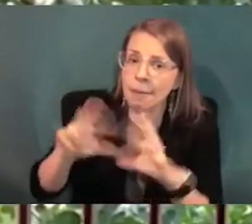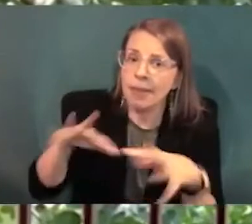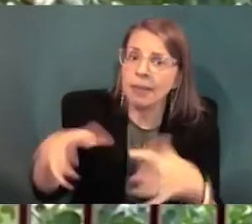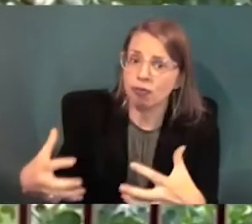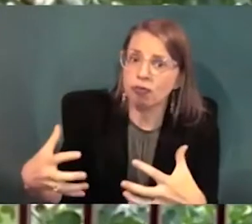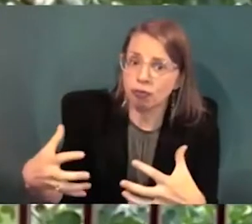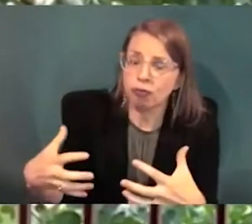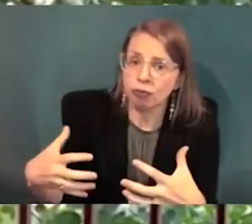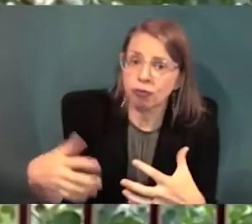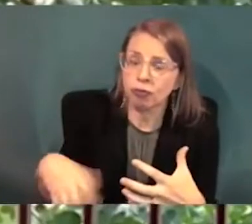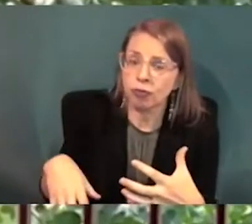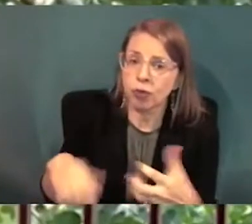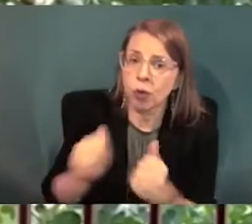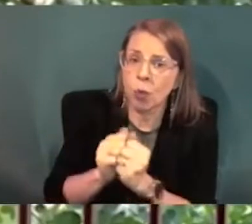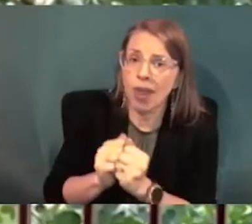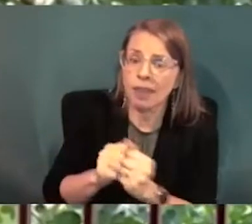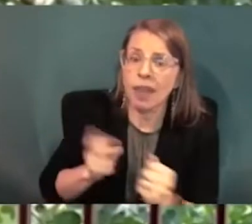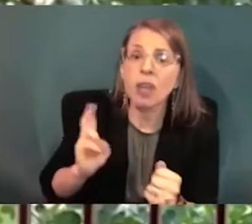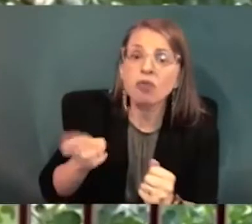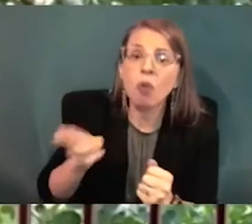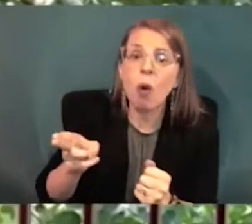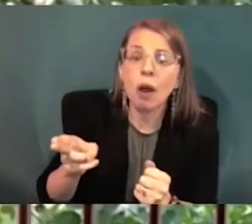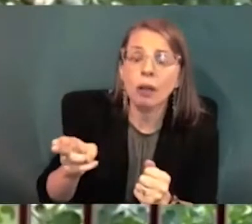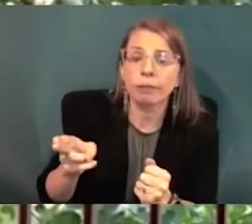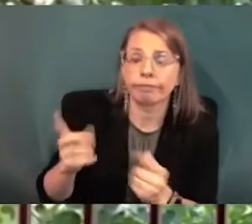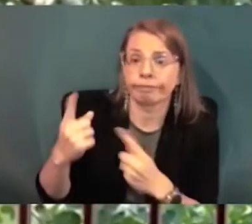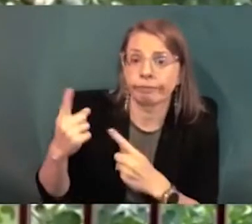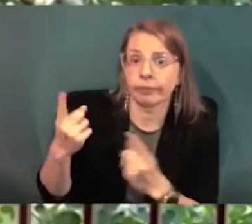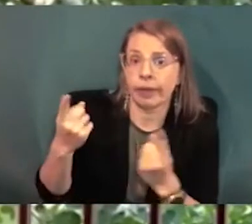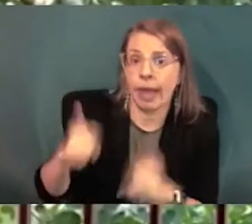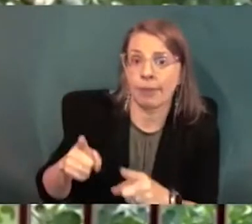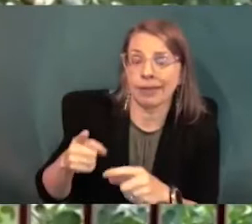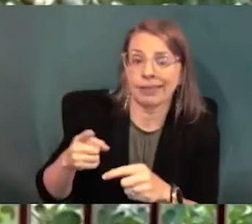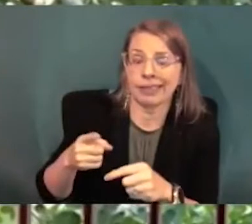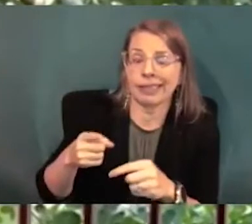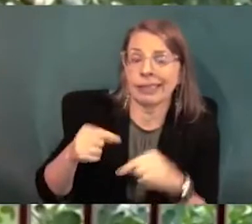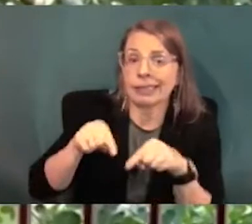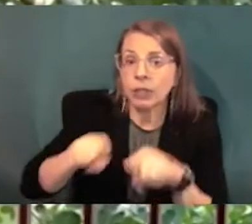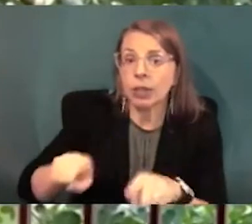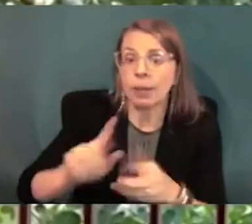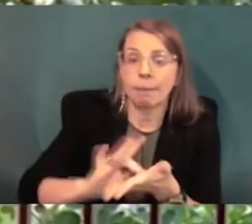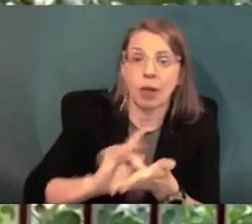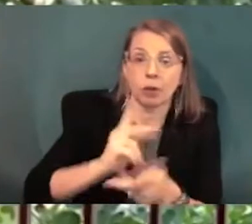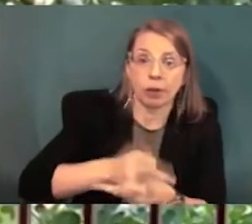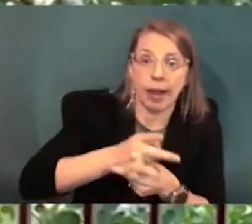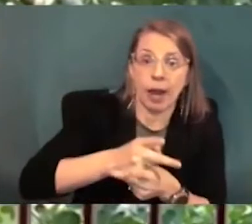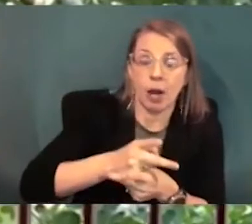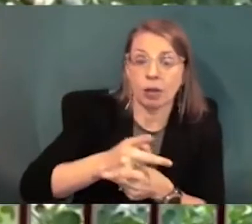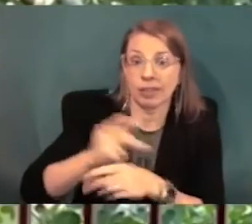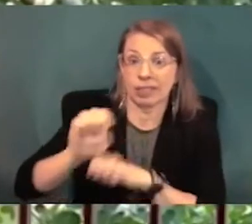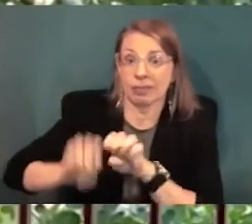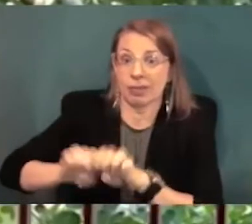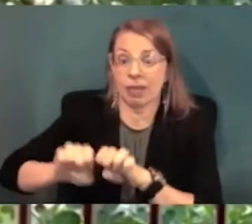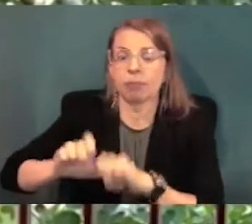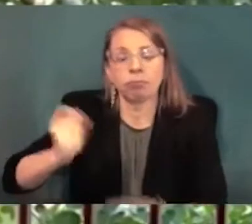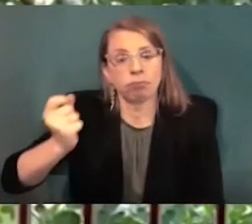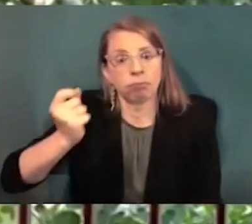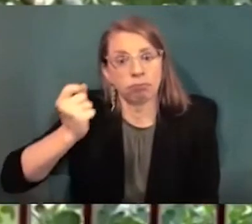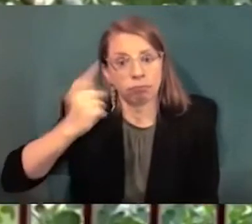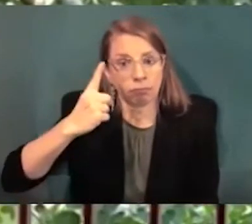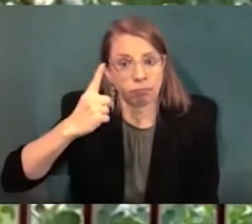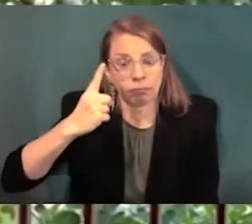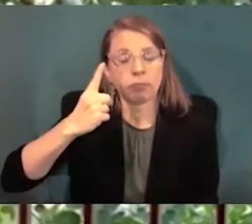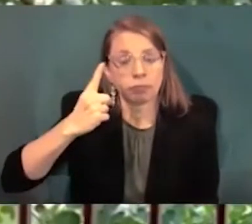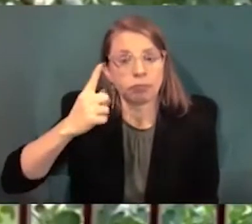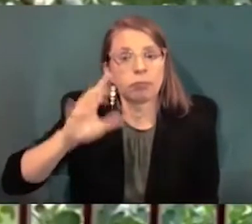with historic, what has happened during medical care and experimentation. 100% understand that.